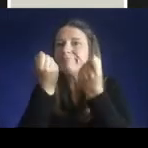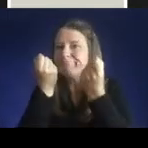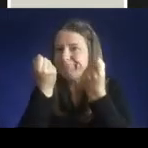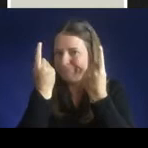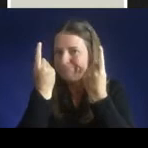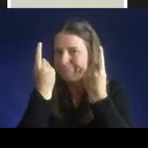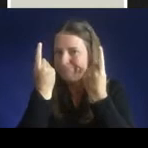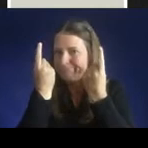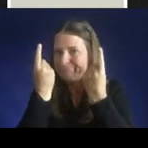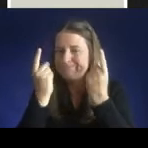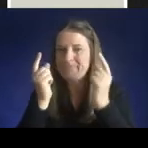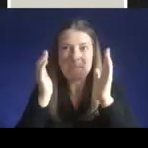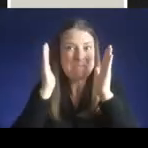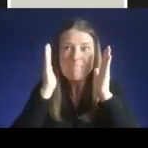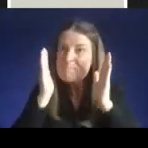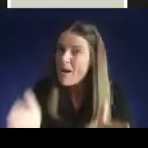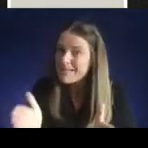the module without the reading.